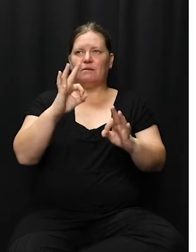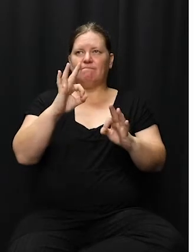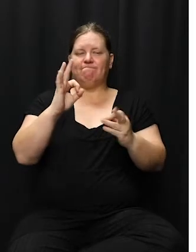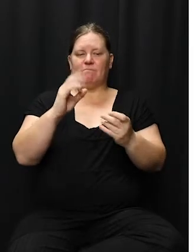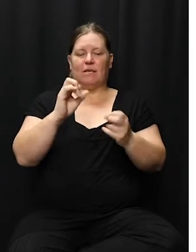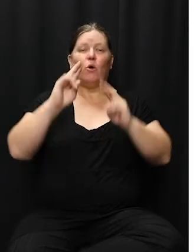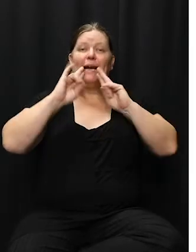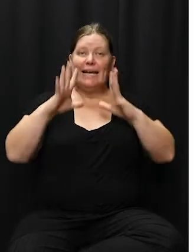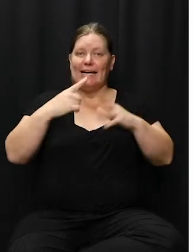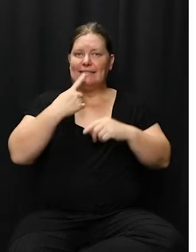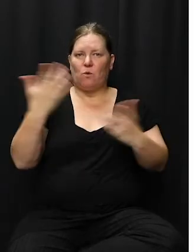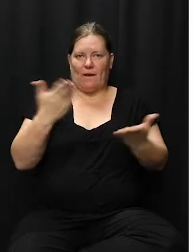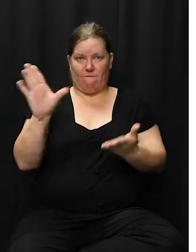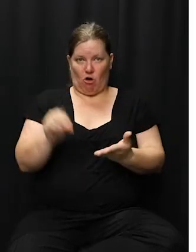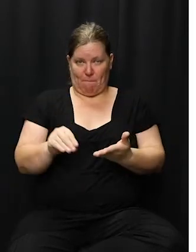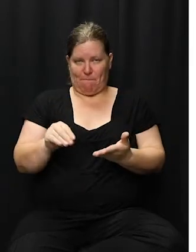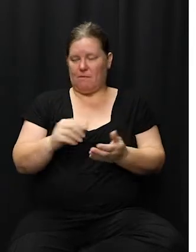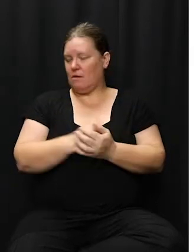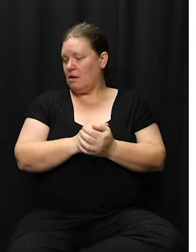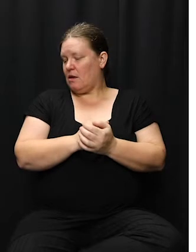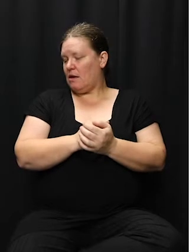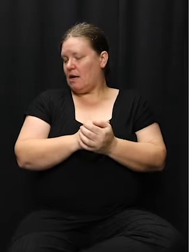where the data is from.